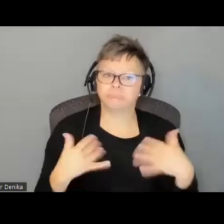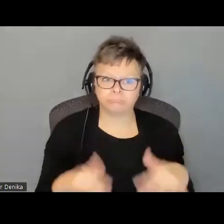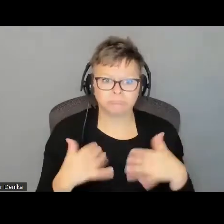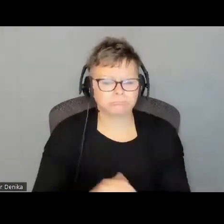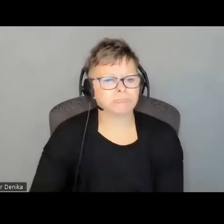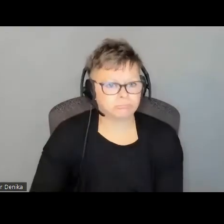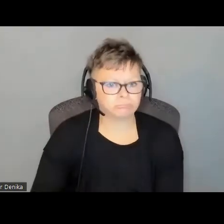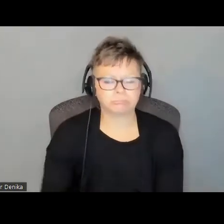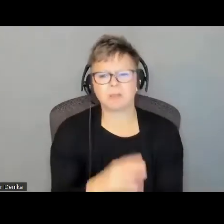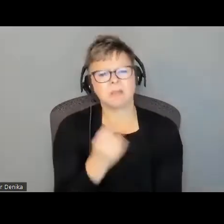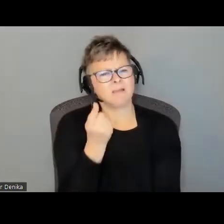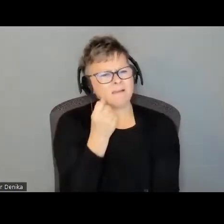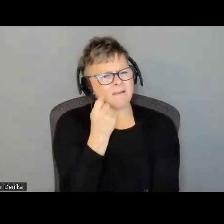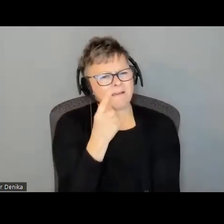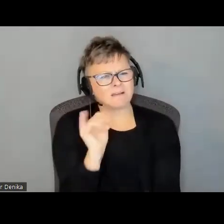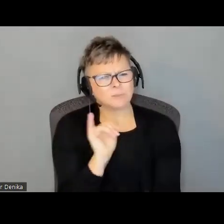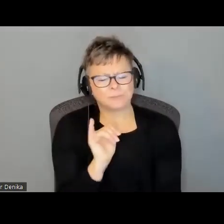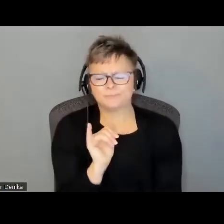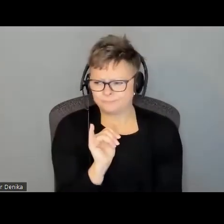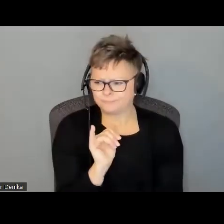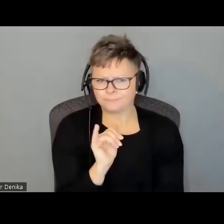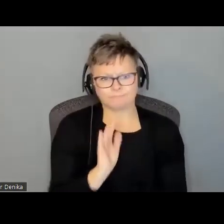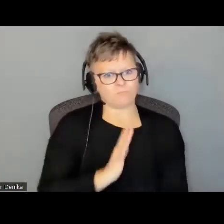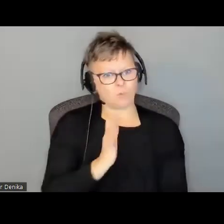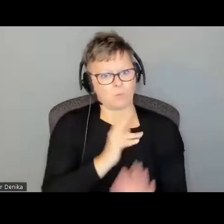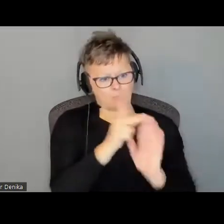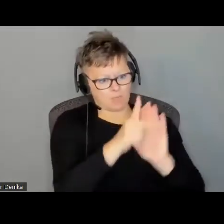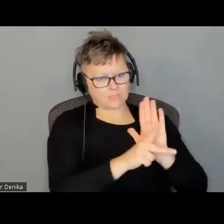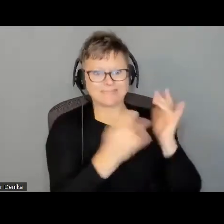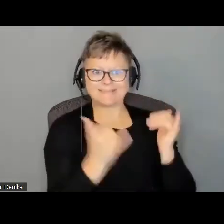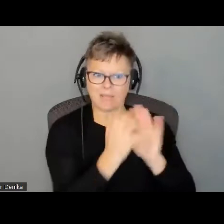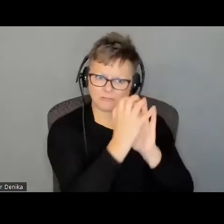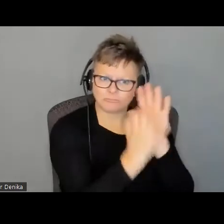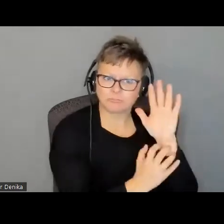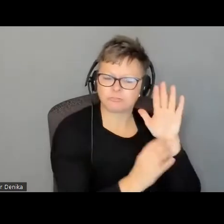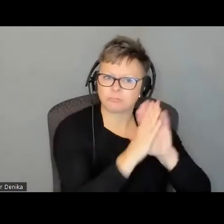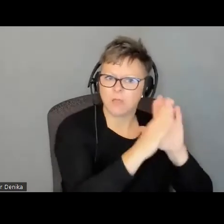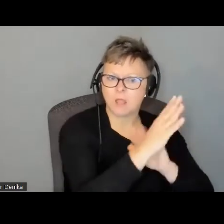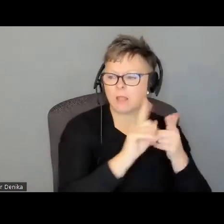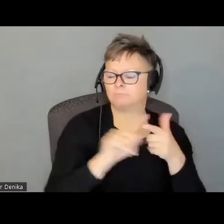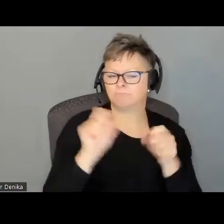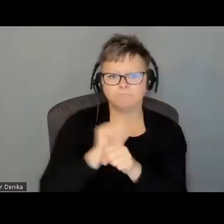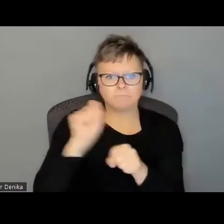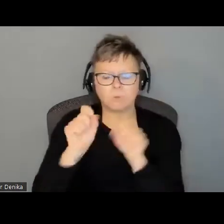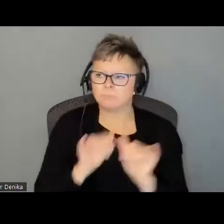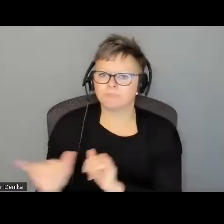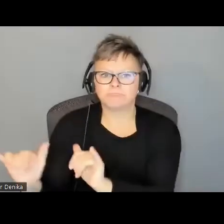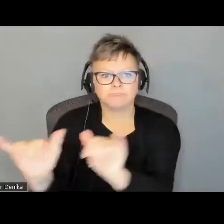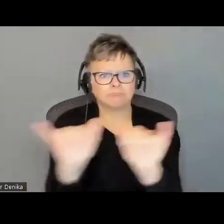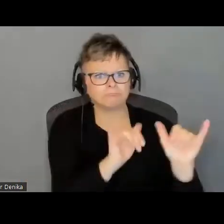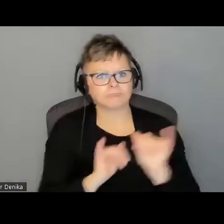activity to support the development of formal policies and employment standards for people to